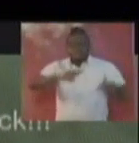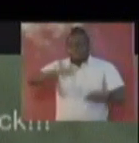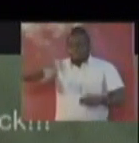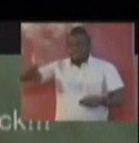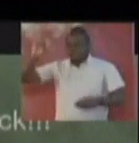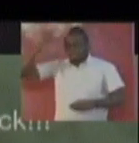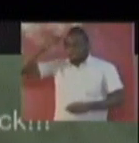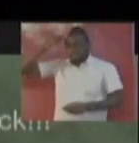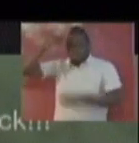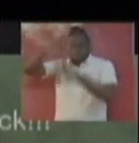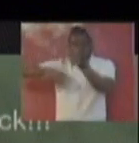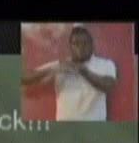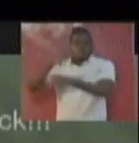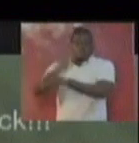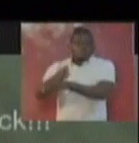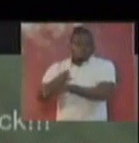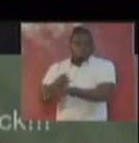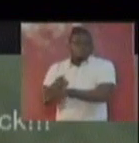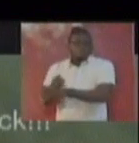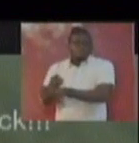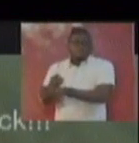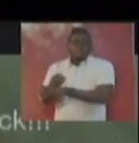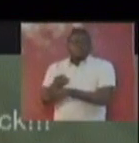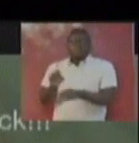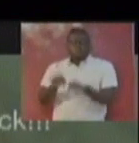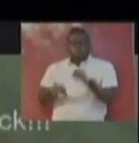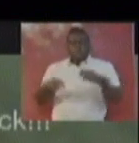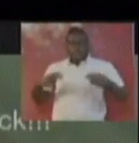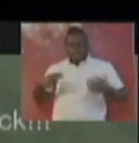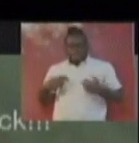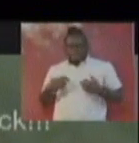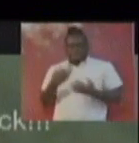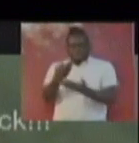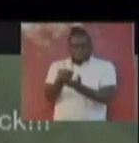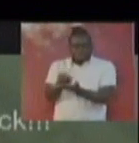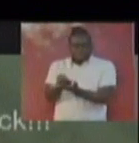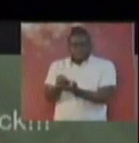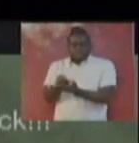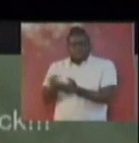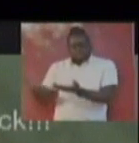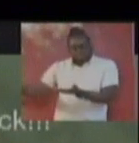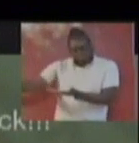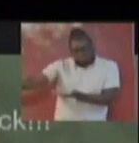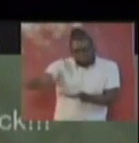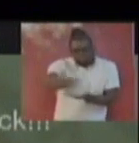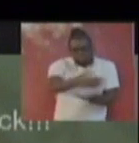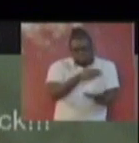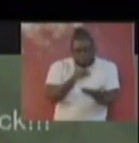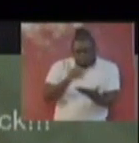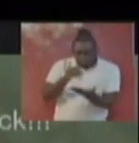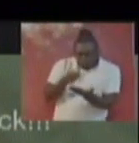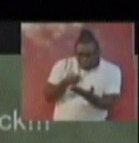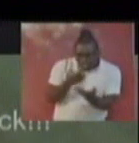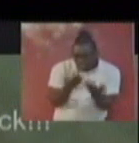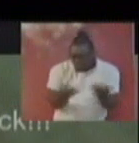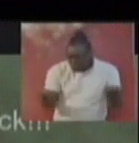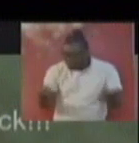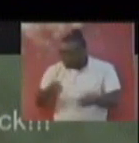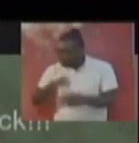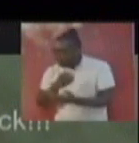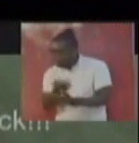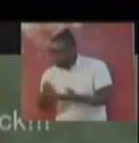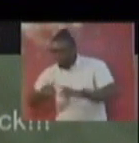The vaccines can be produced as quickly as possible. There was also worldwide cooperation and sharing